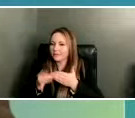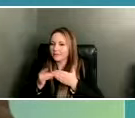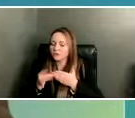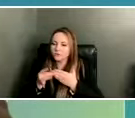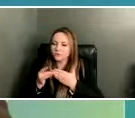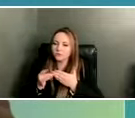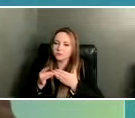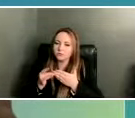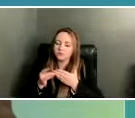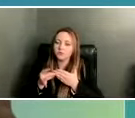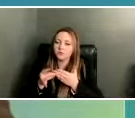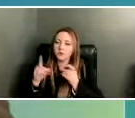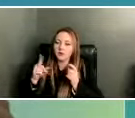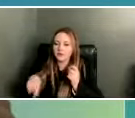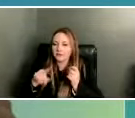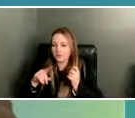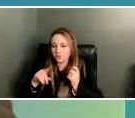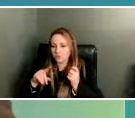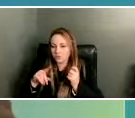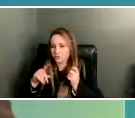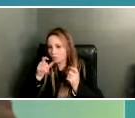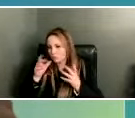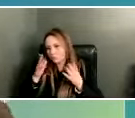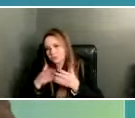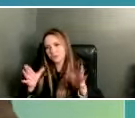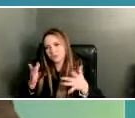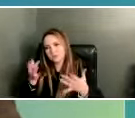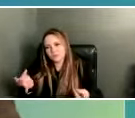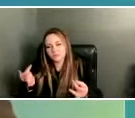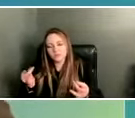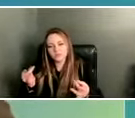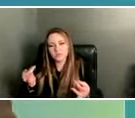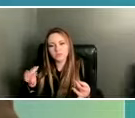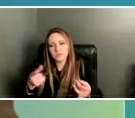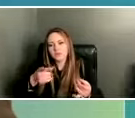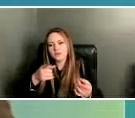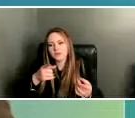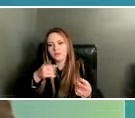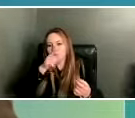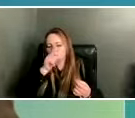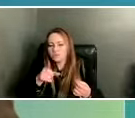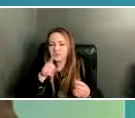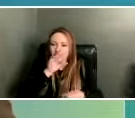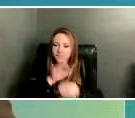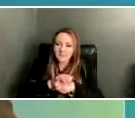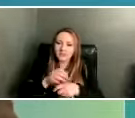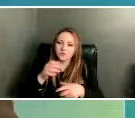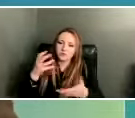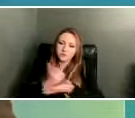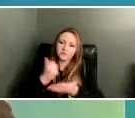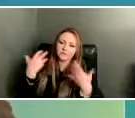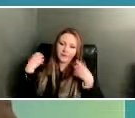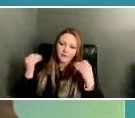and those who are genuinely interested and truly committed towards achieving health